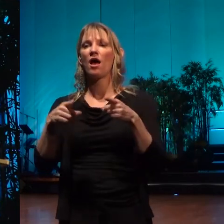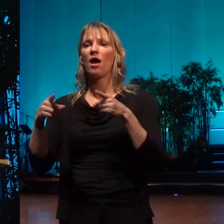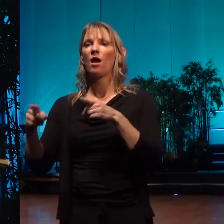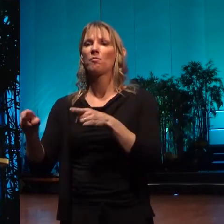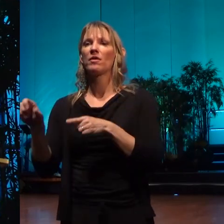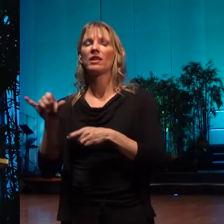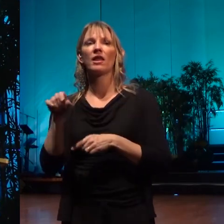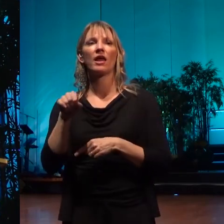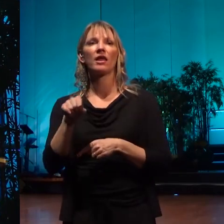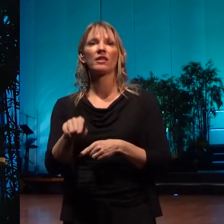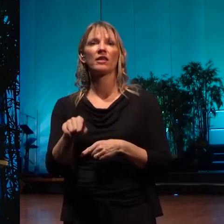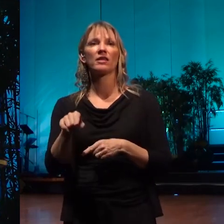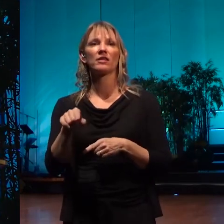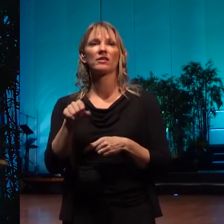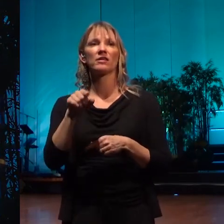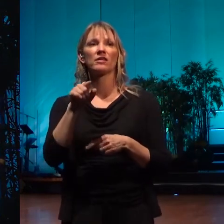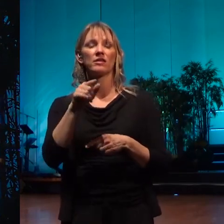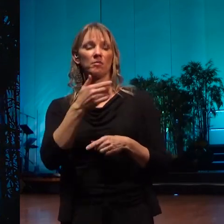best of me.